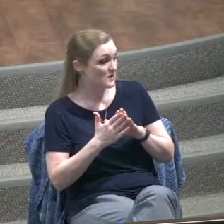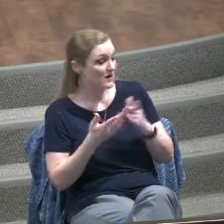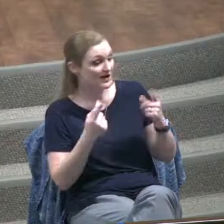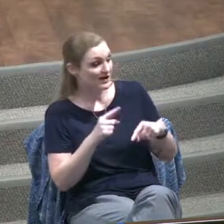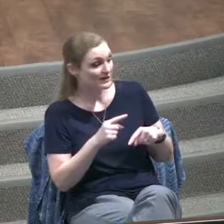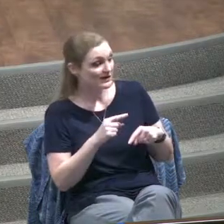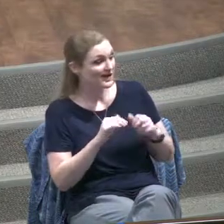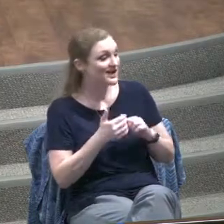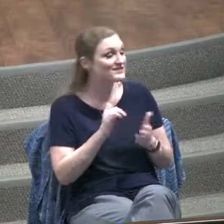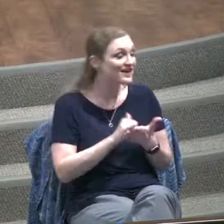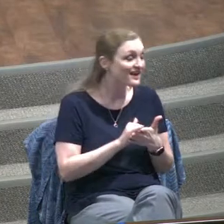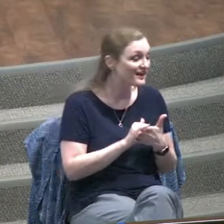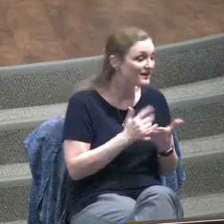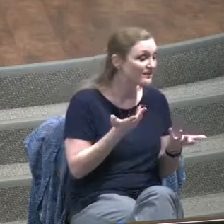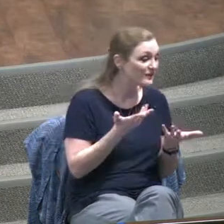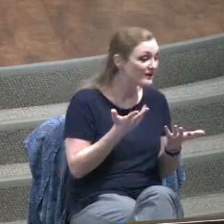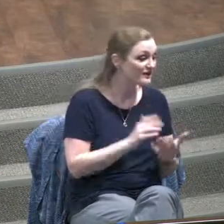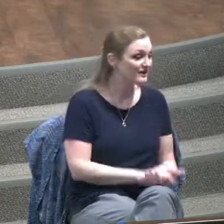Israel doing? How are they doing?